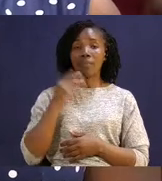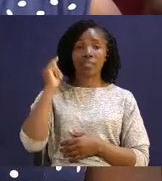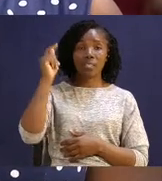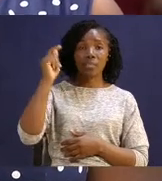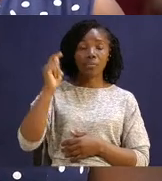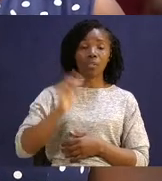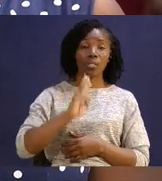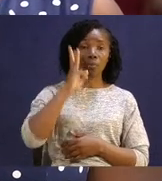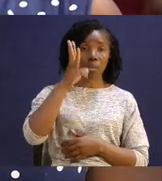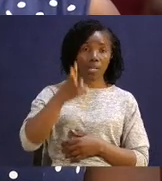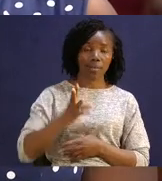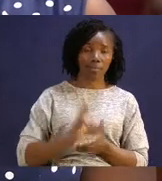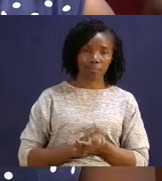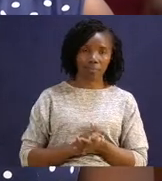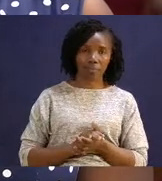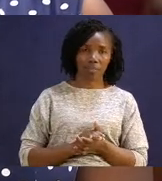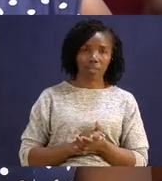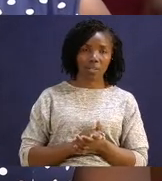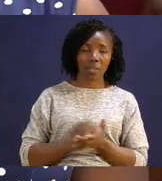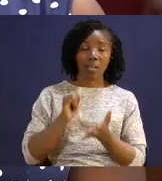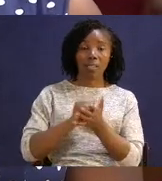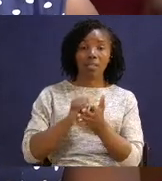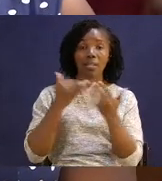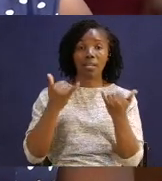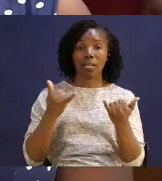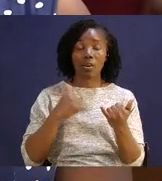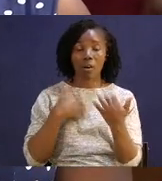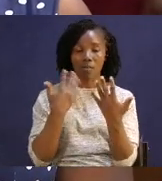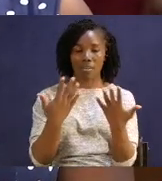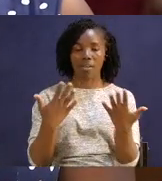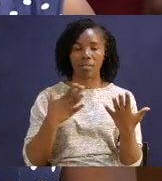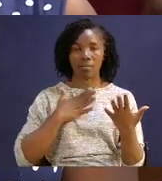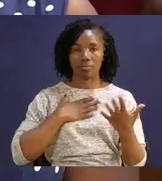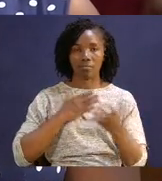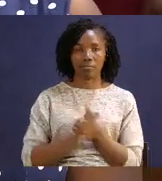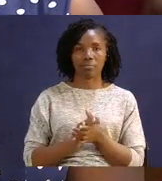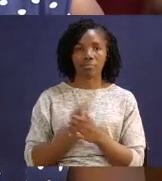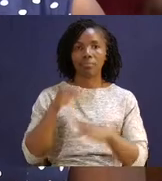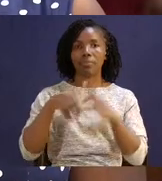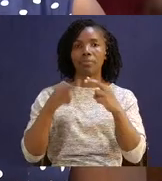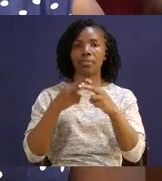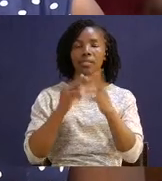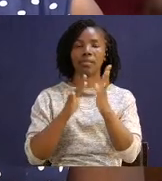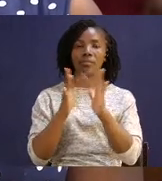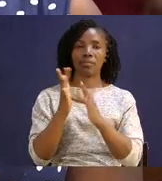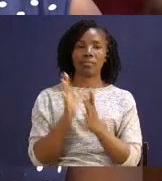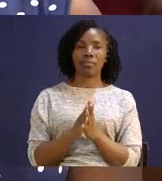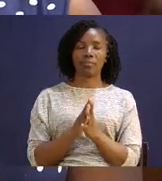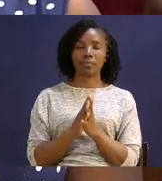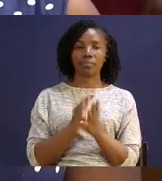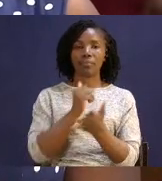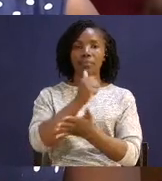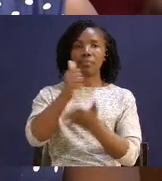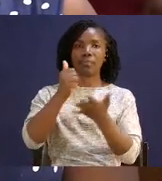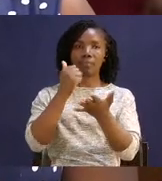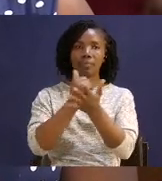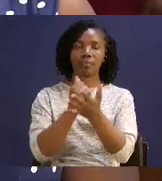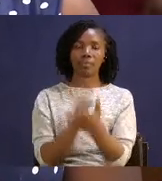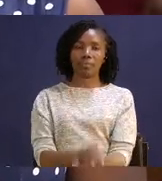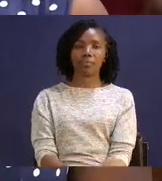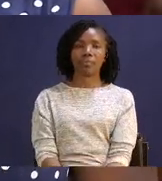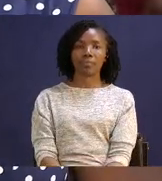testimony that I now have it in my hands. In Jesus' name. Amen.